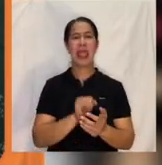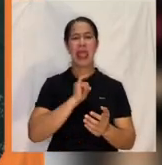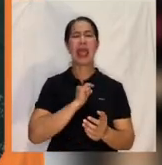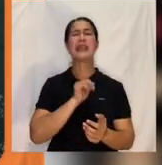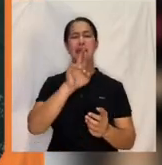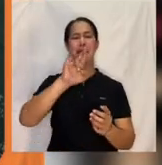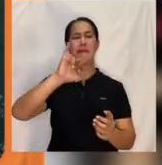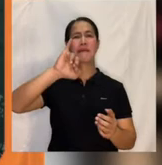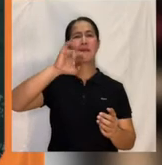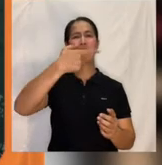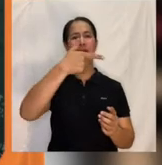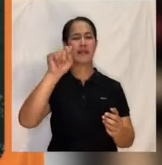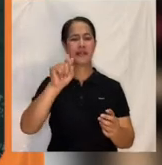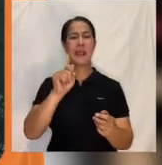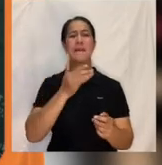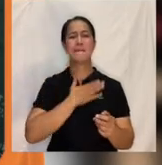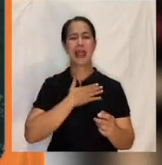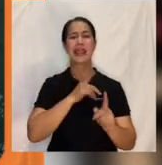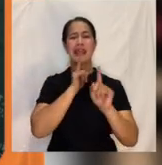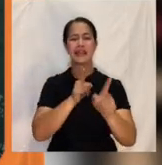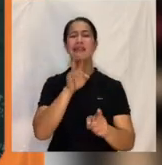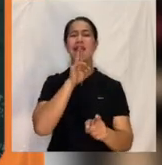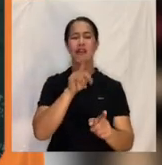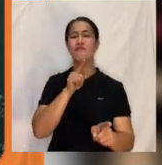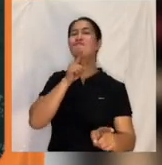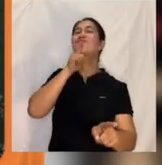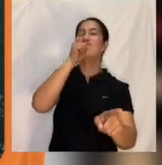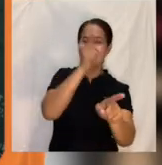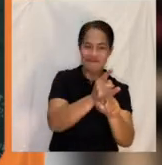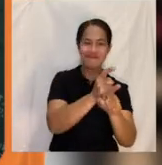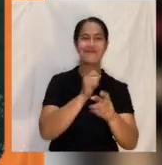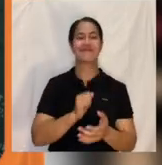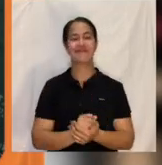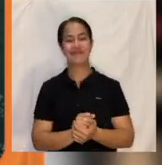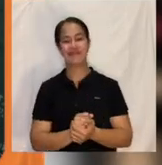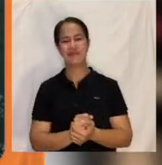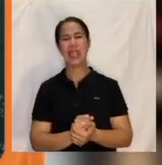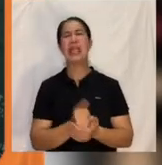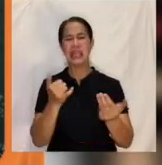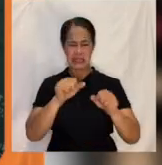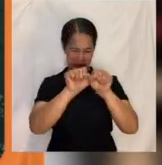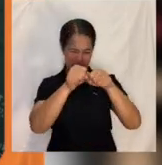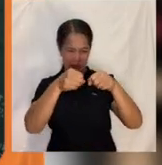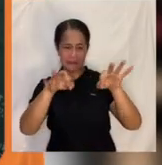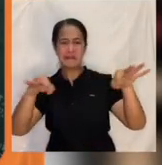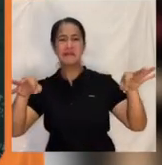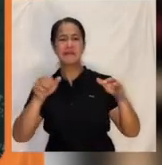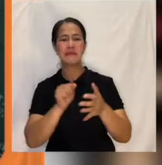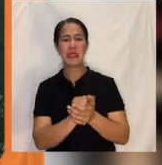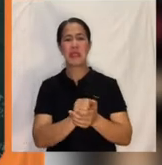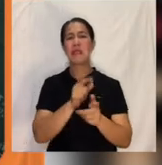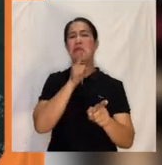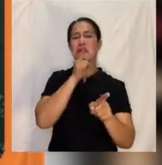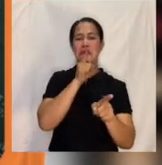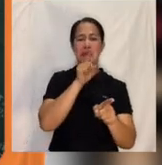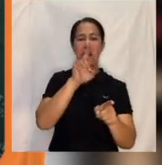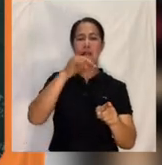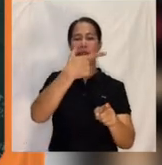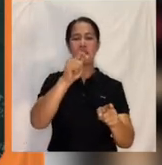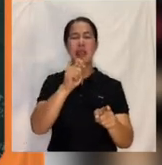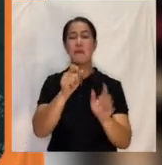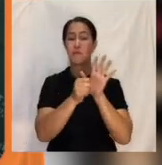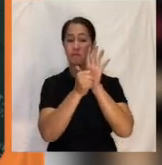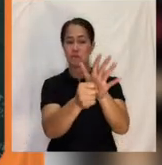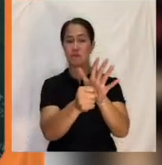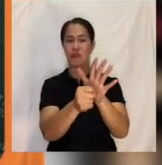I am right. My answers are correct. In this sentence, right is used to